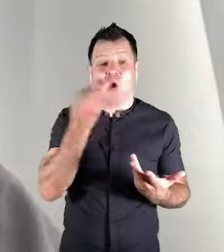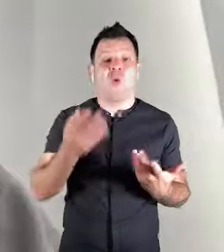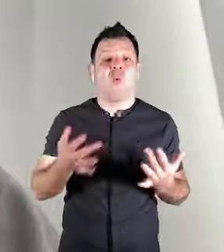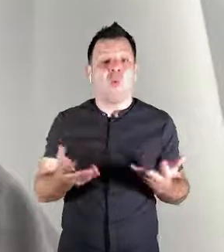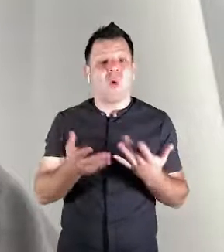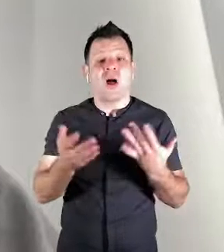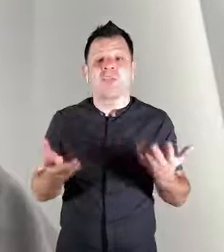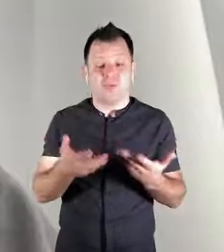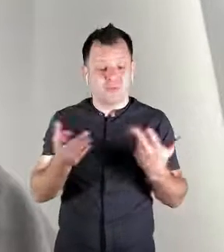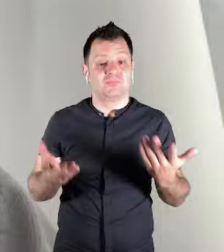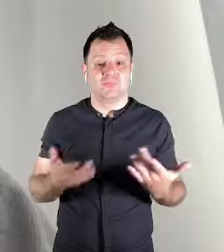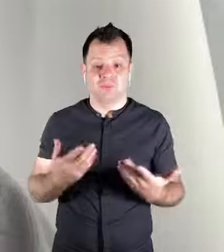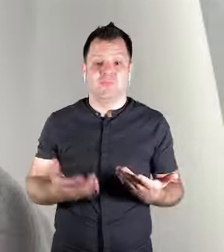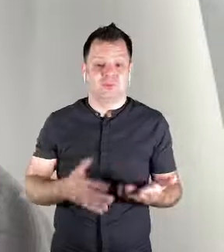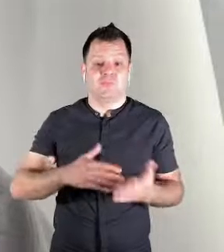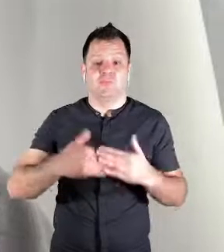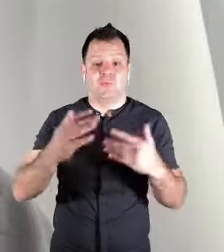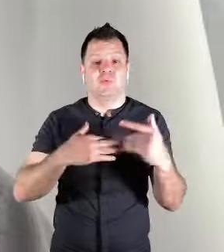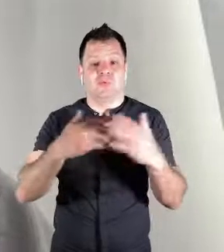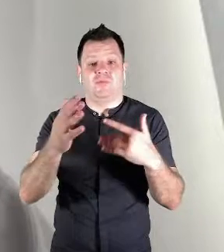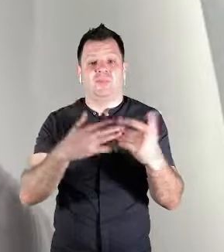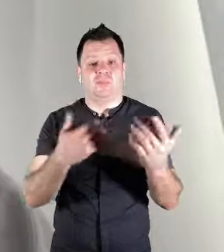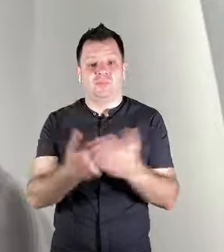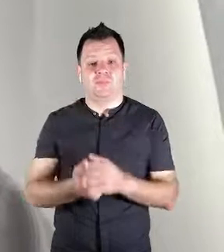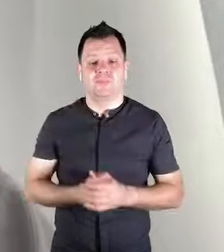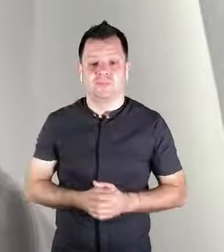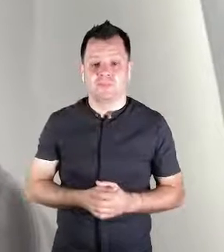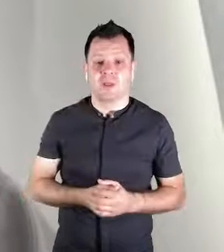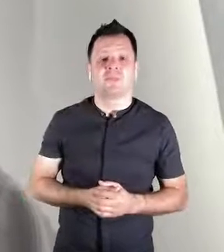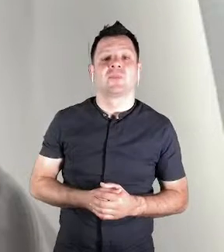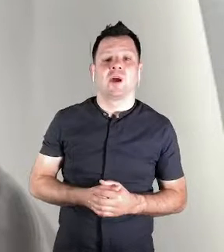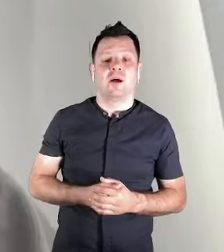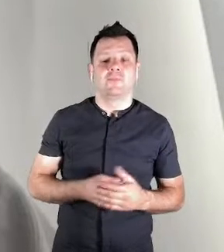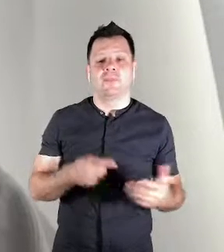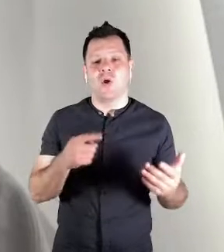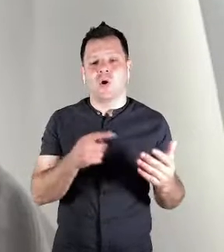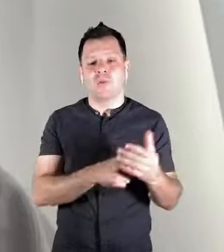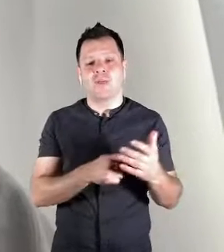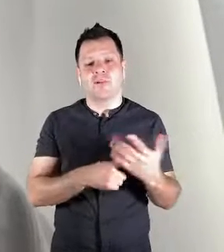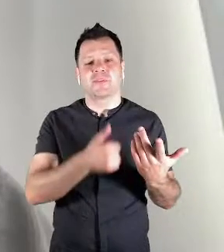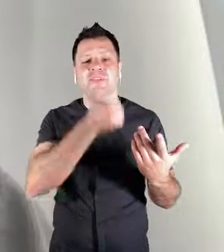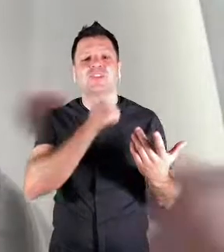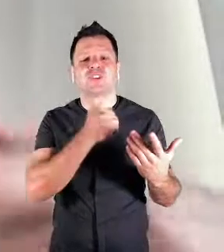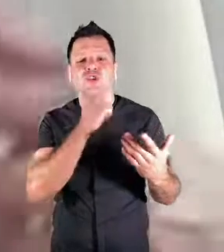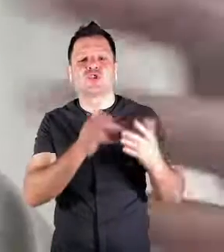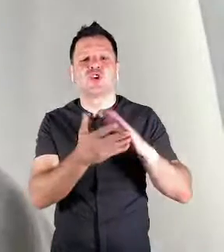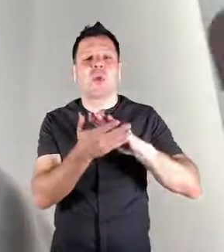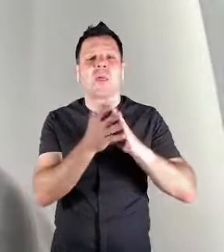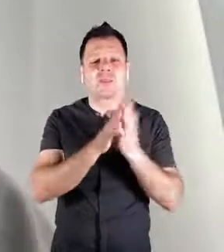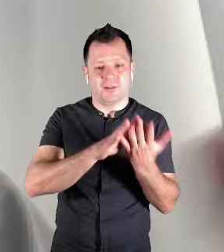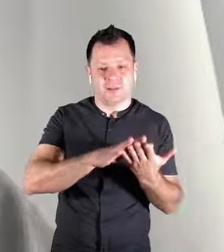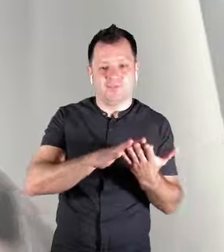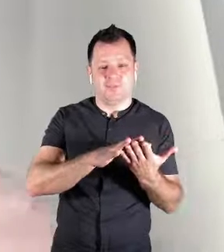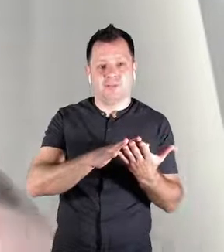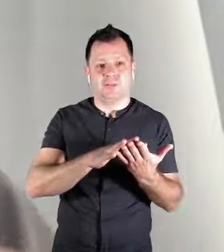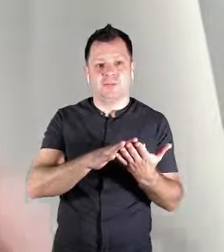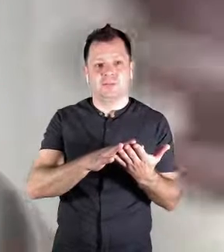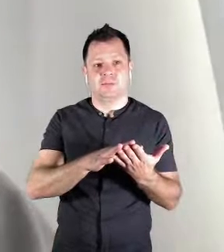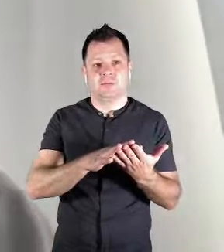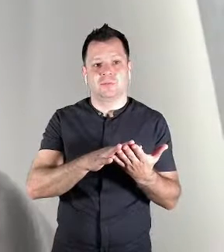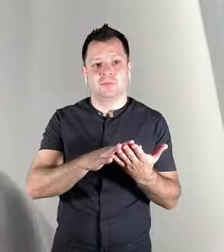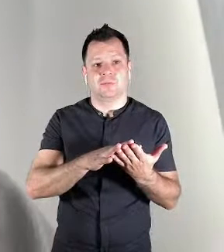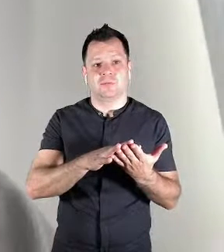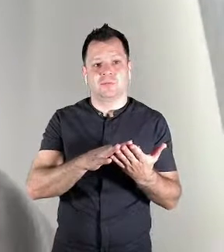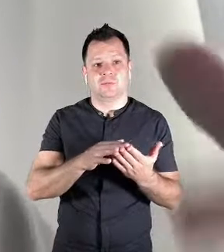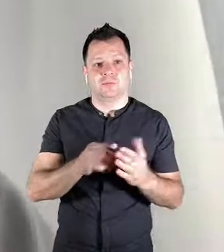green transformation is very, very dependent on concrete that is in itself producing